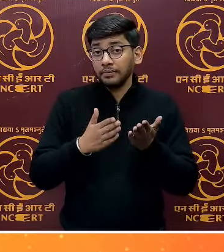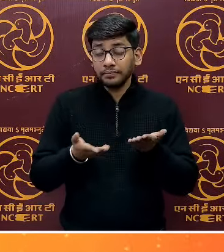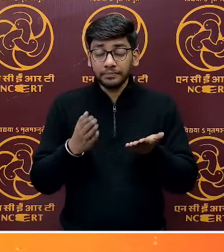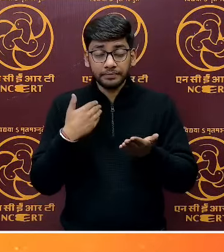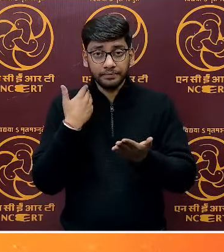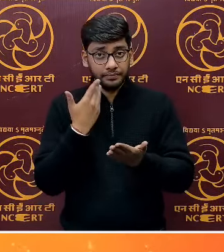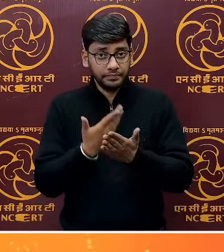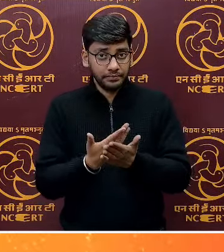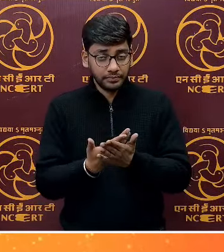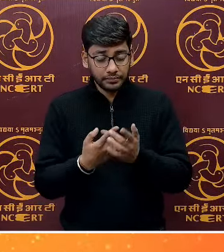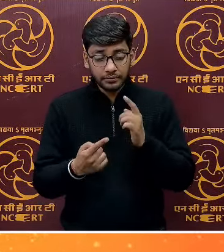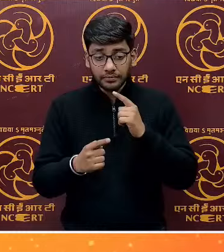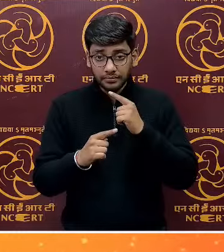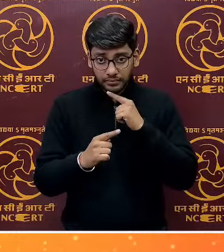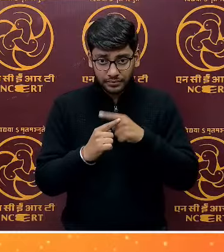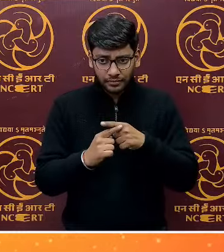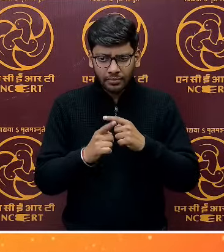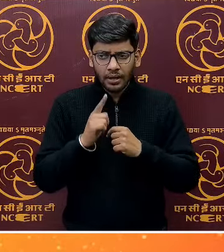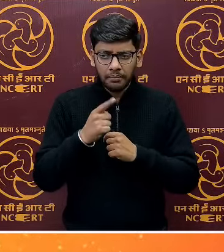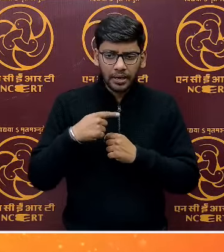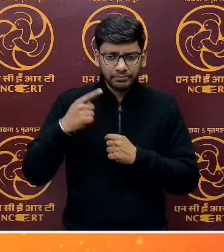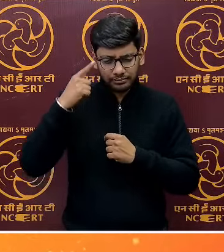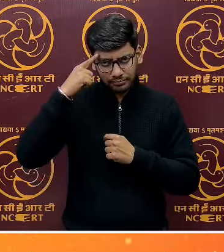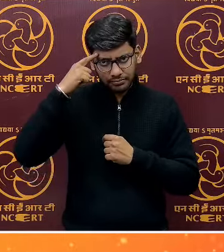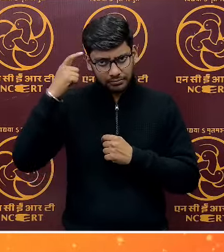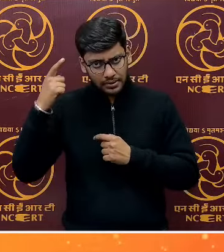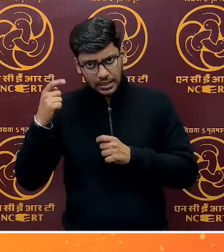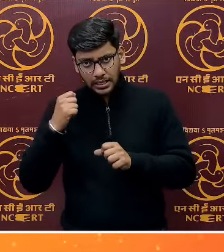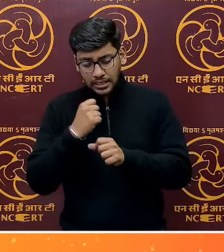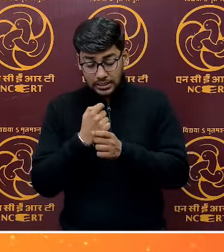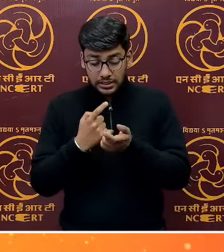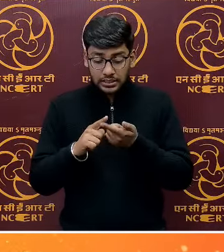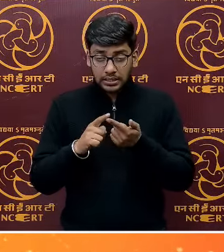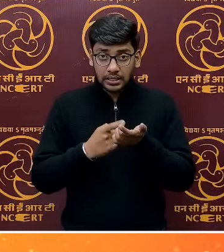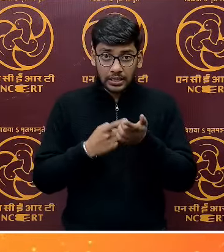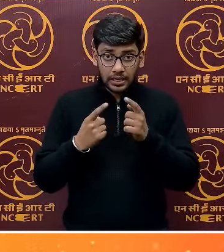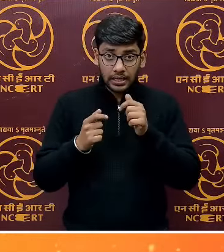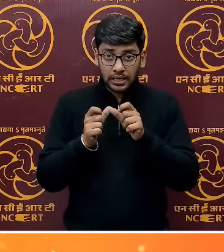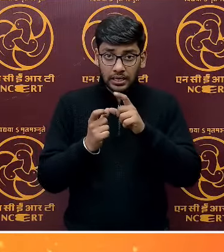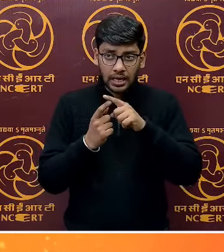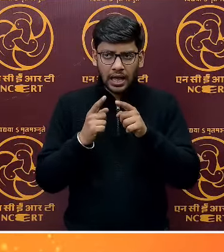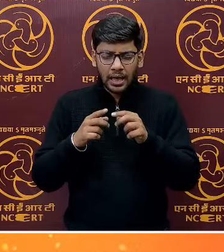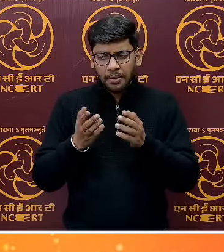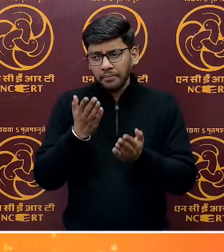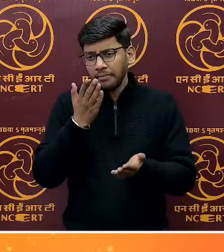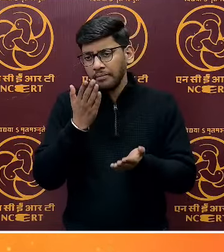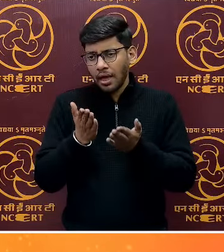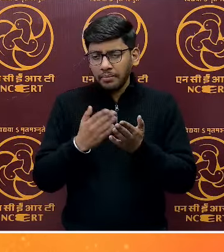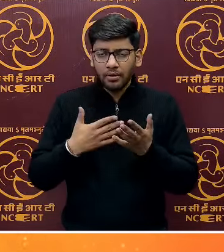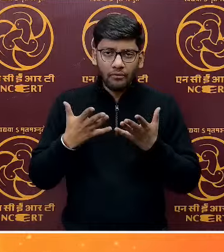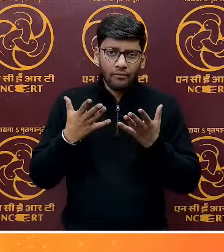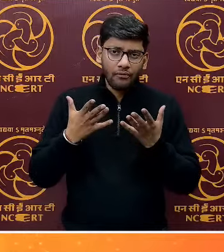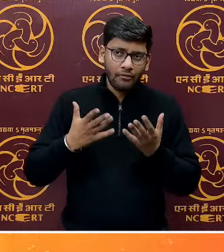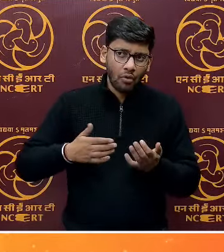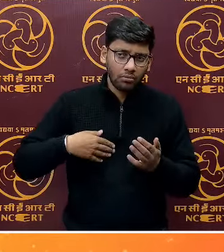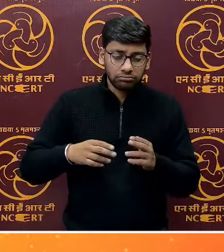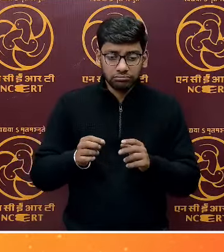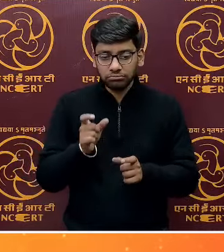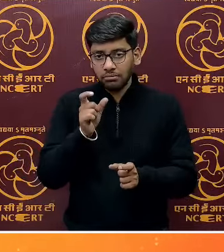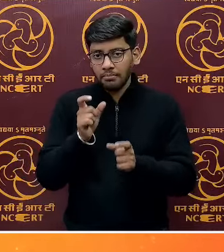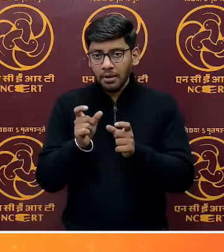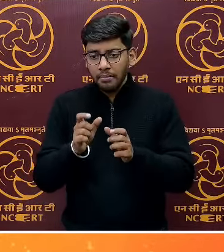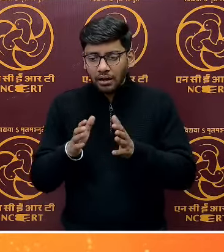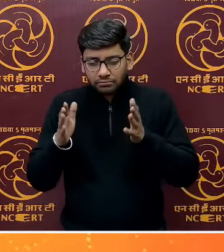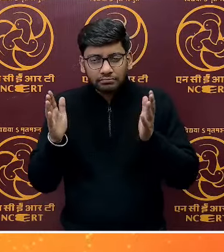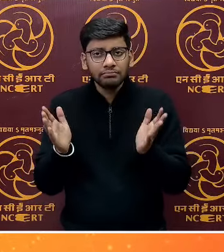physically, but your imagination takes you to great heights. And somewhere we all crave for that appreciation. We want people to admire